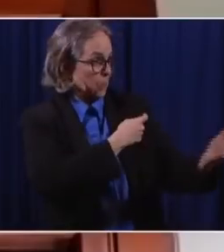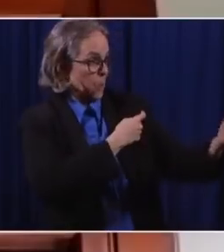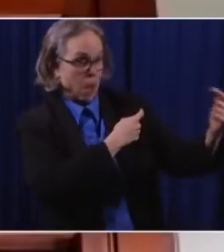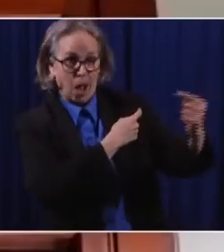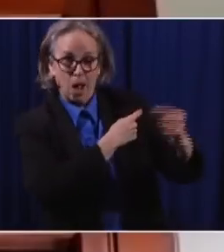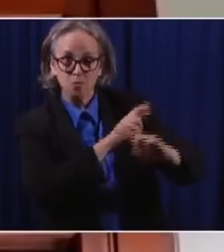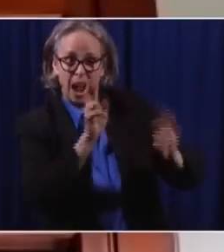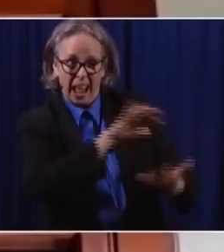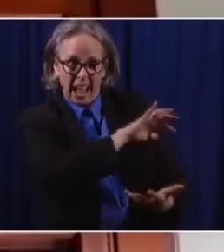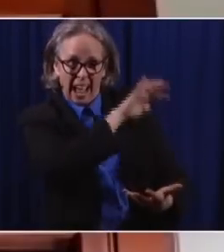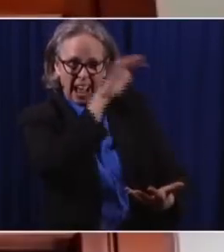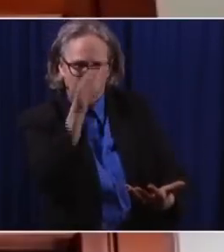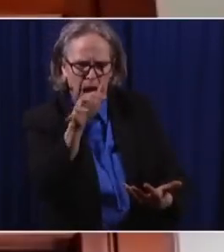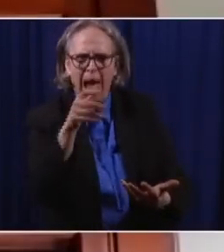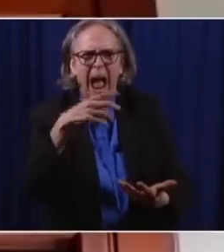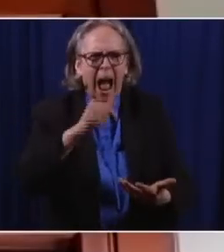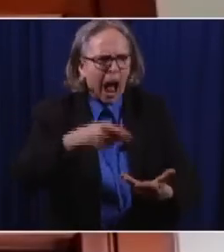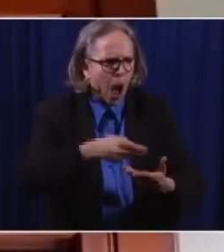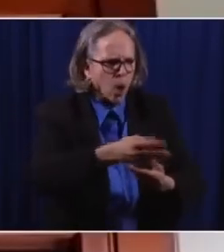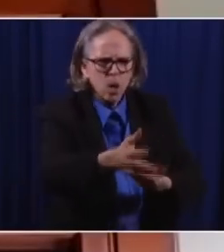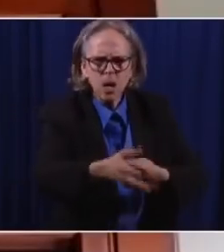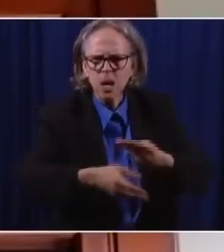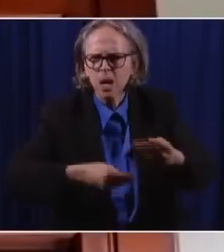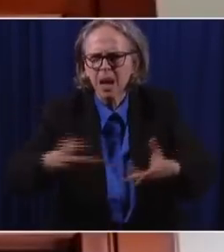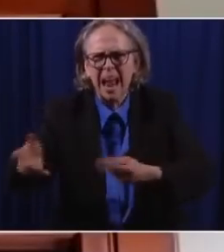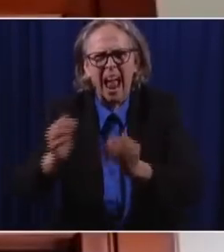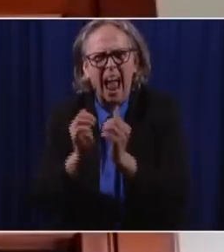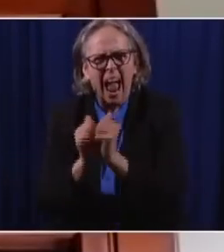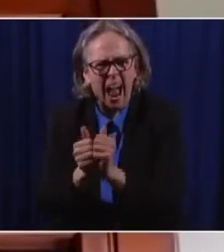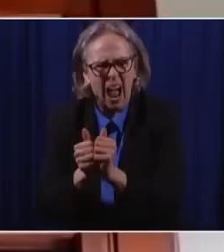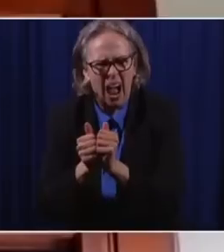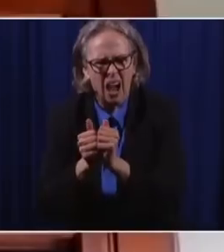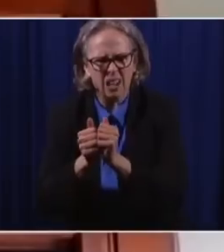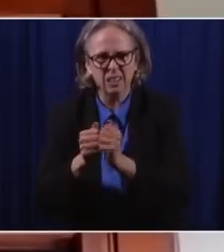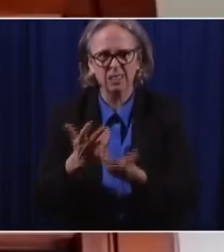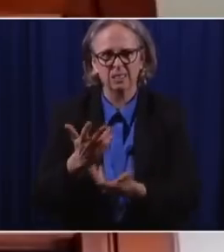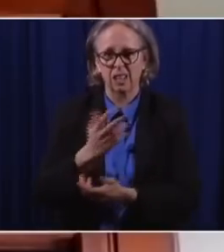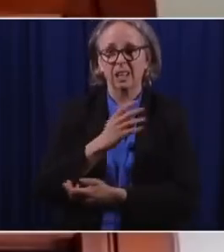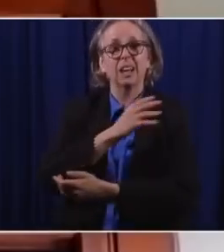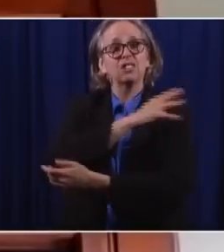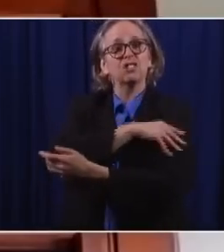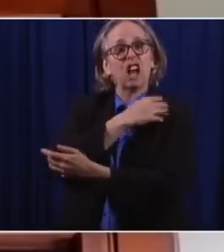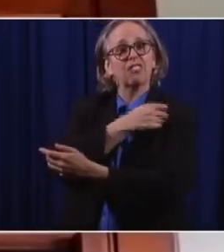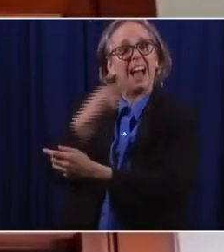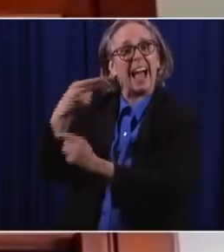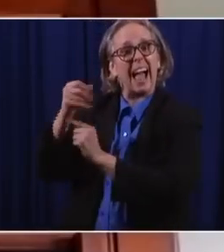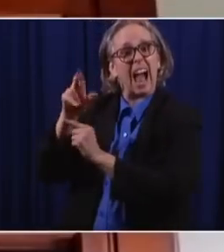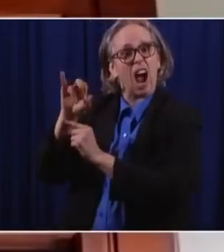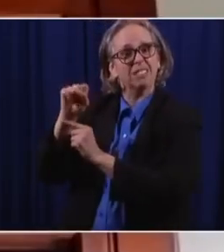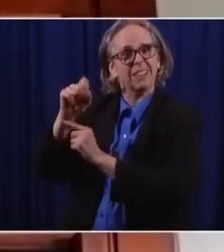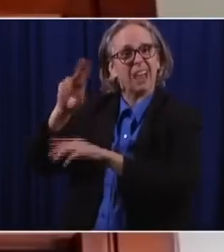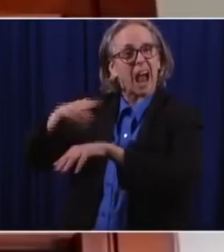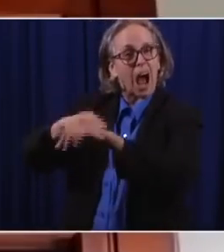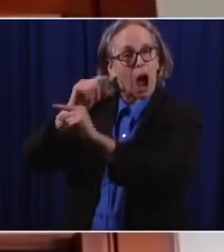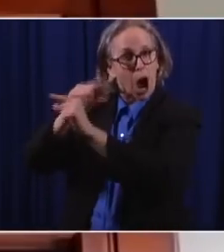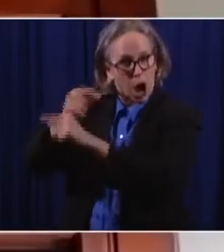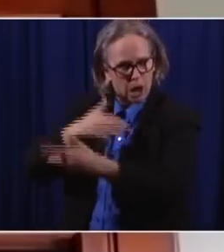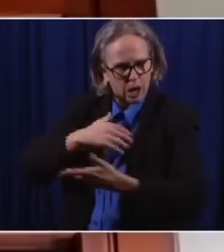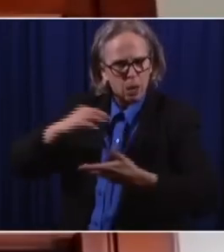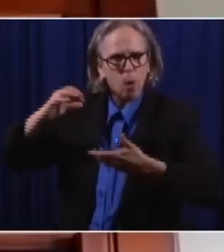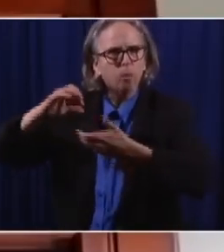team. So looking forward to doing that. And also one key piece of it is working closely with our local health departments. We